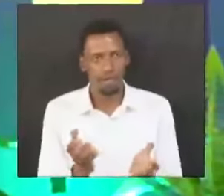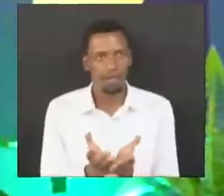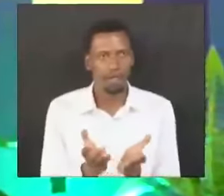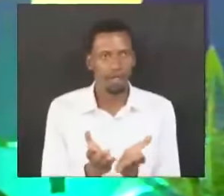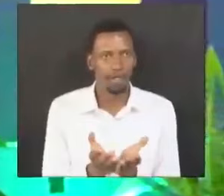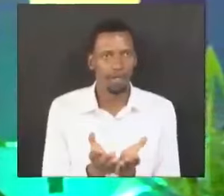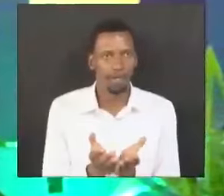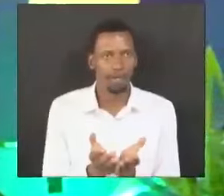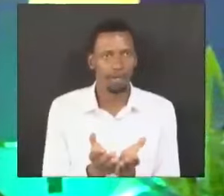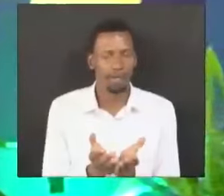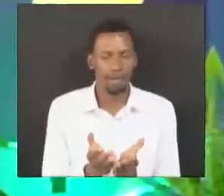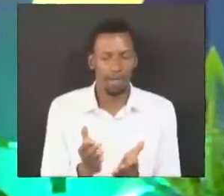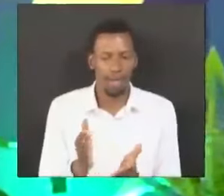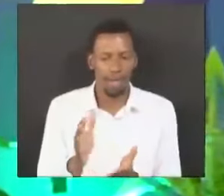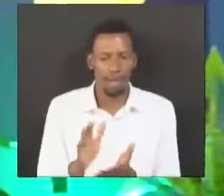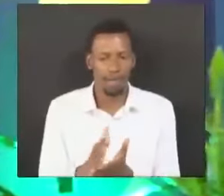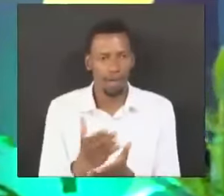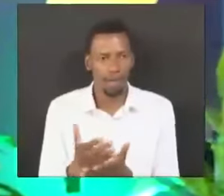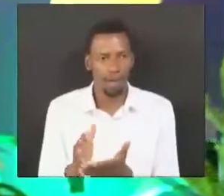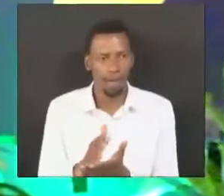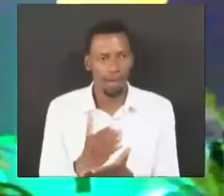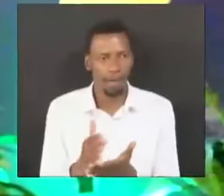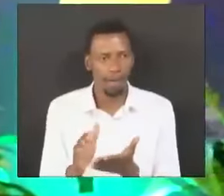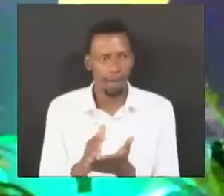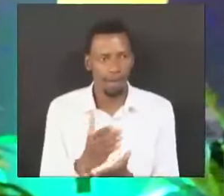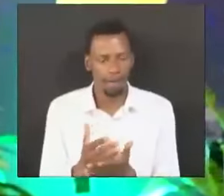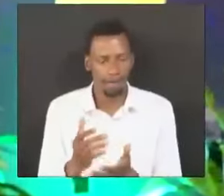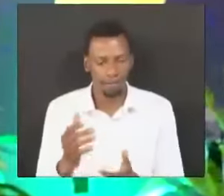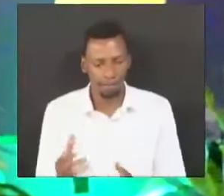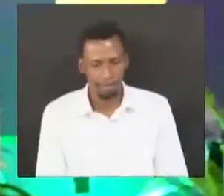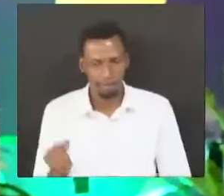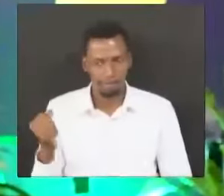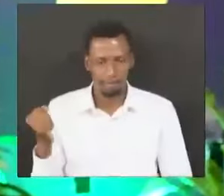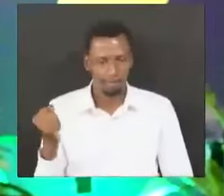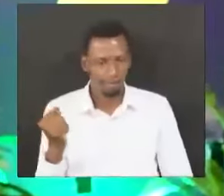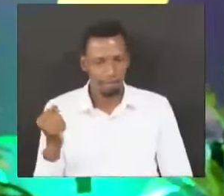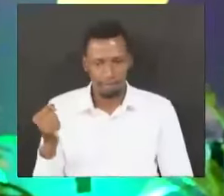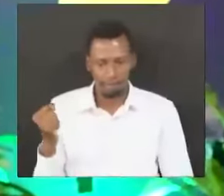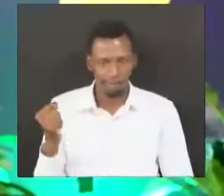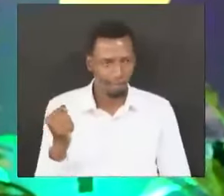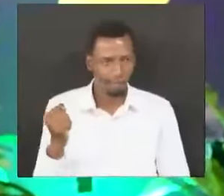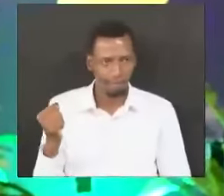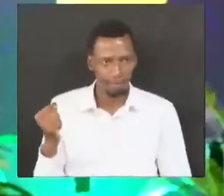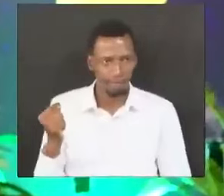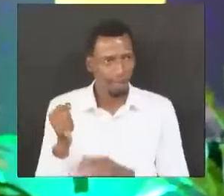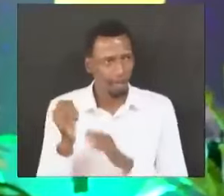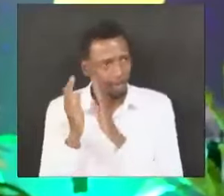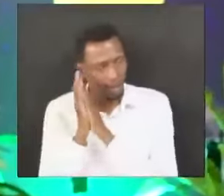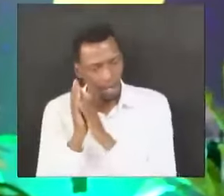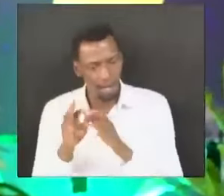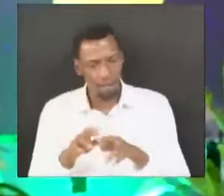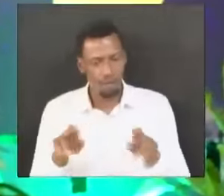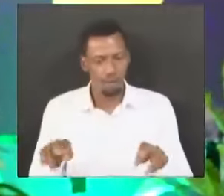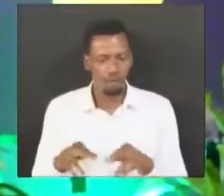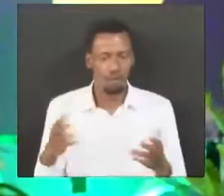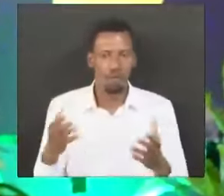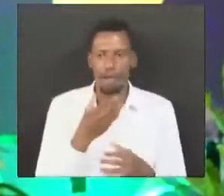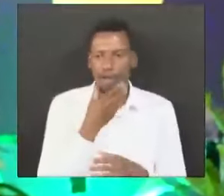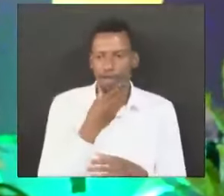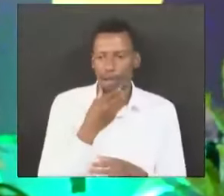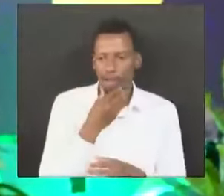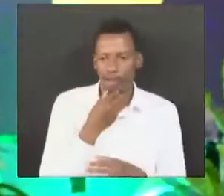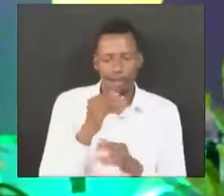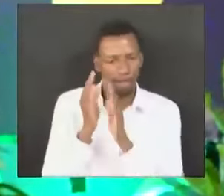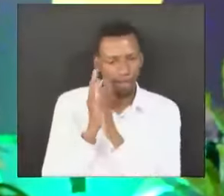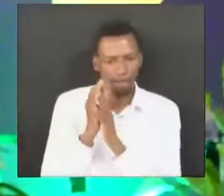and proceeded to walk into the bedroom where his brother slept. The father watched,